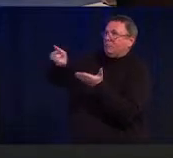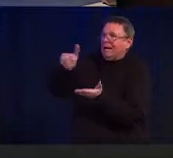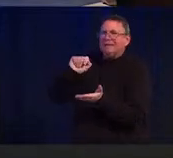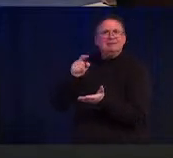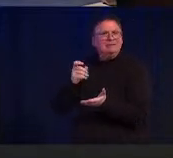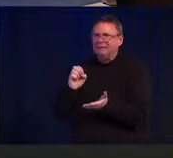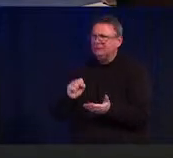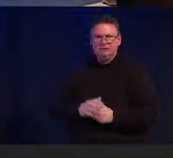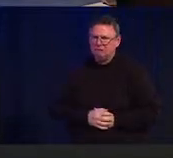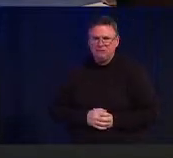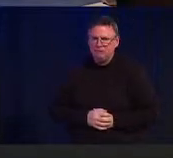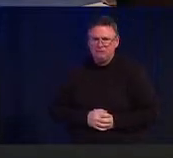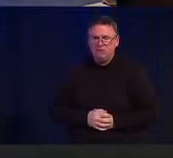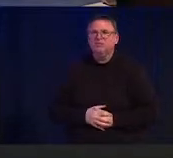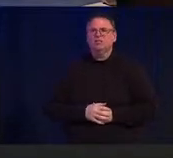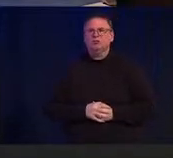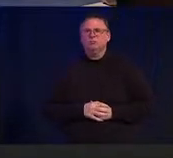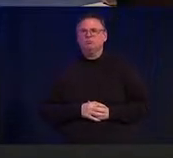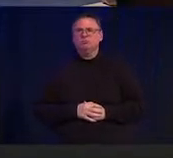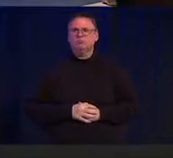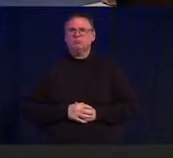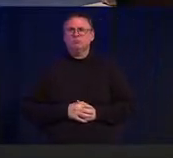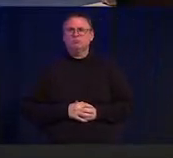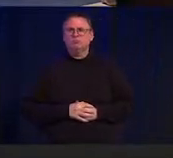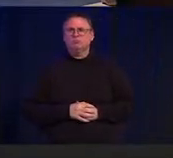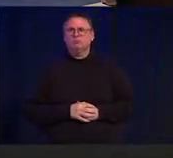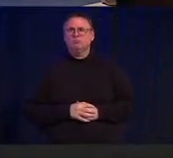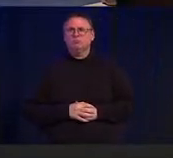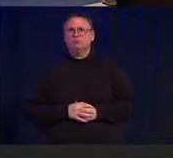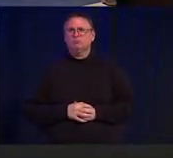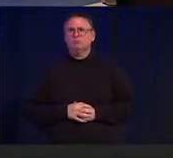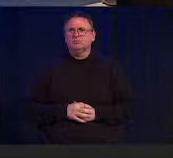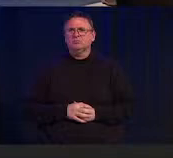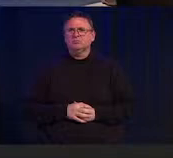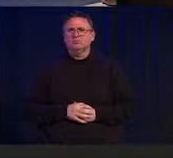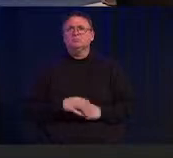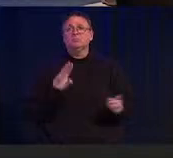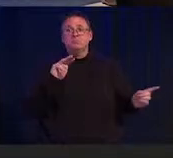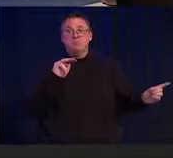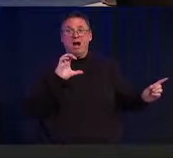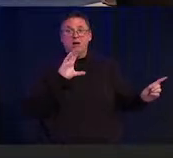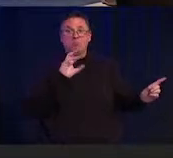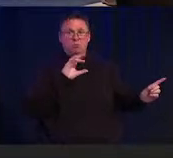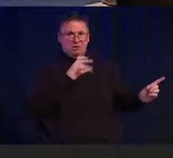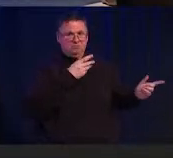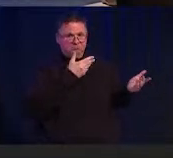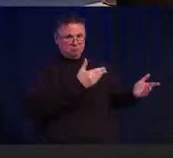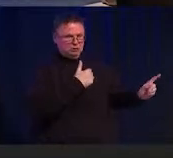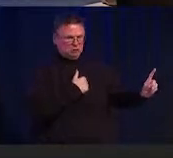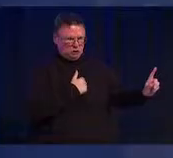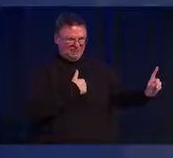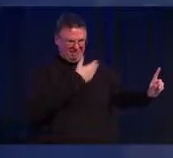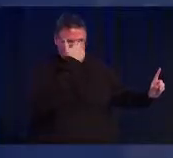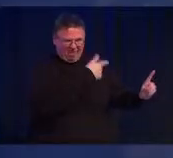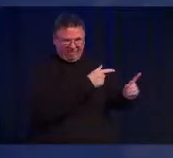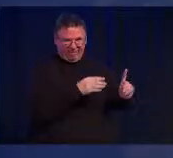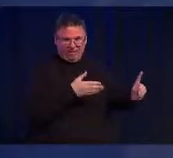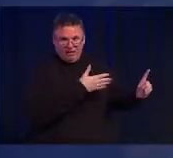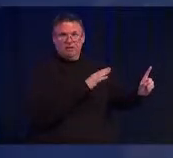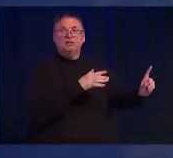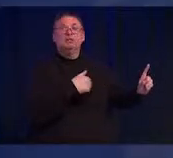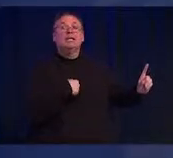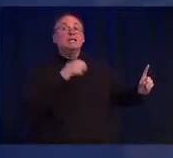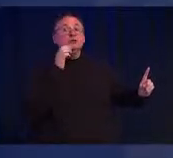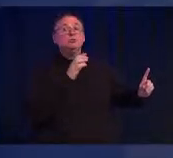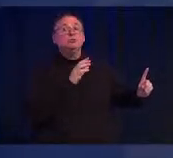you. Several voters, oh yes, I'm sorry, Ms. McCormick, you have a 30-second rebuttal. My apologies. Yes, I listened to Mr. Braun